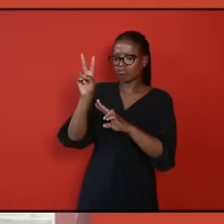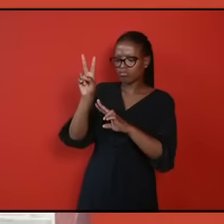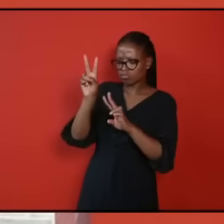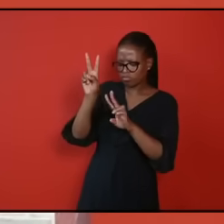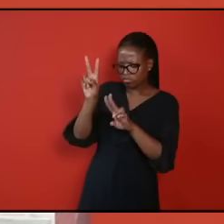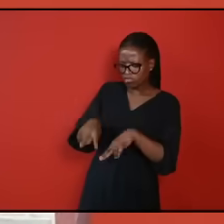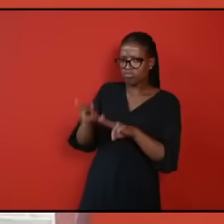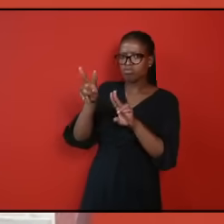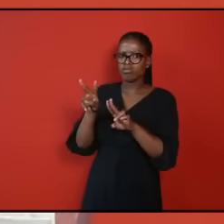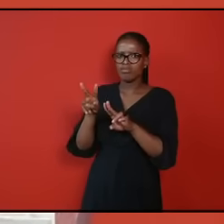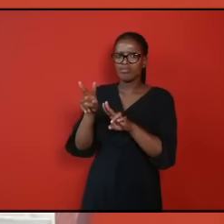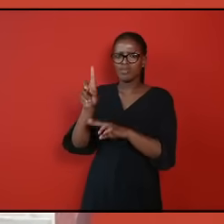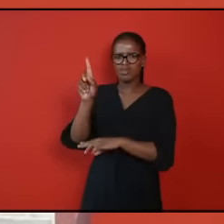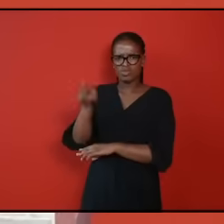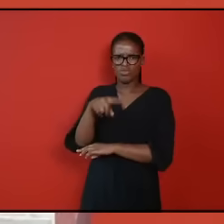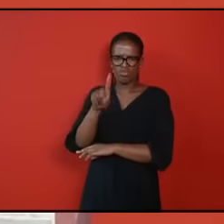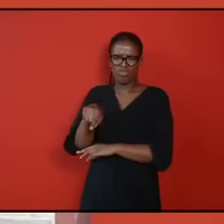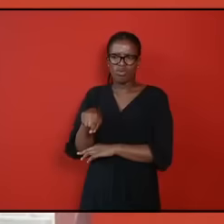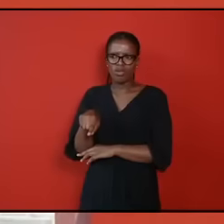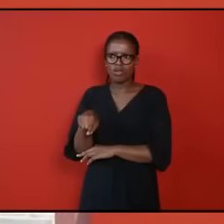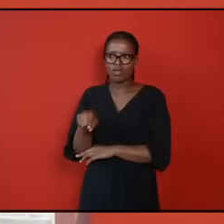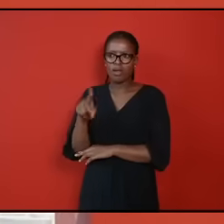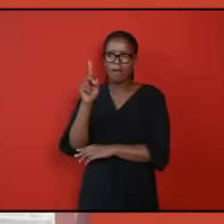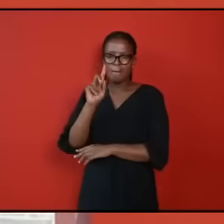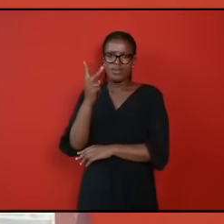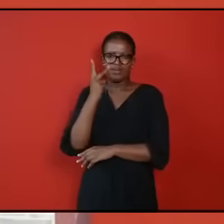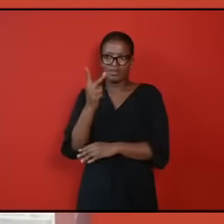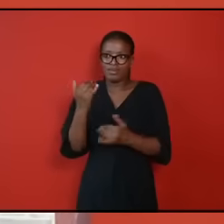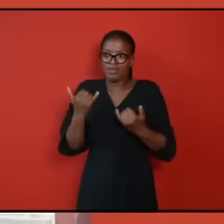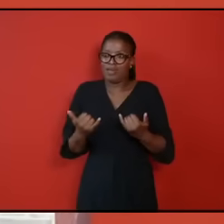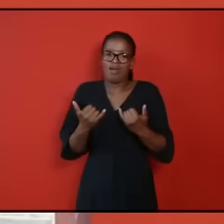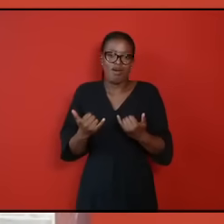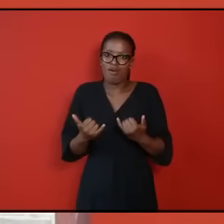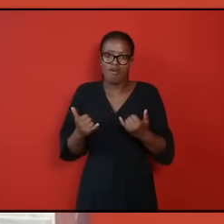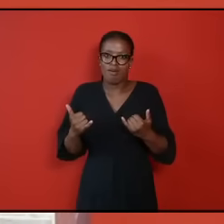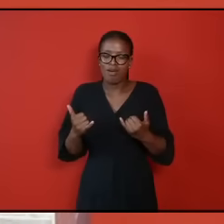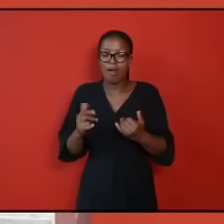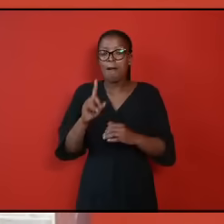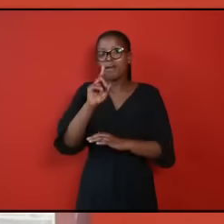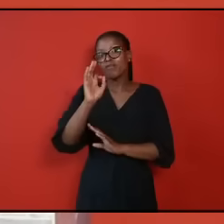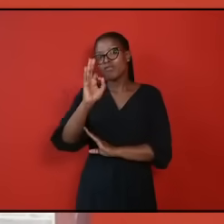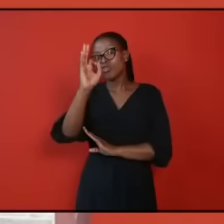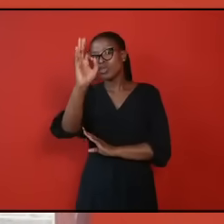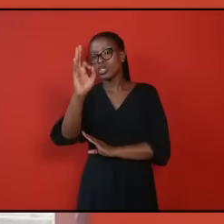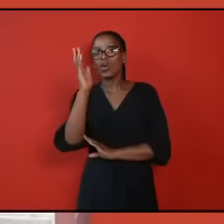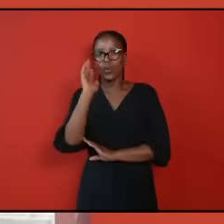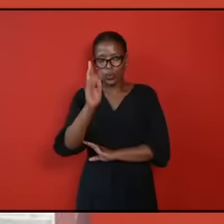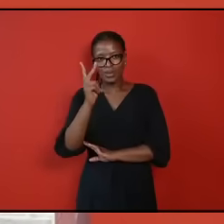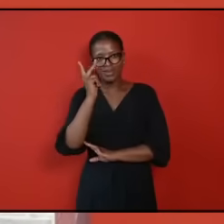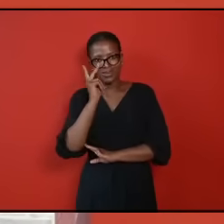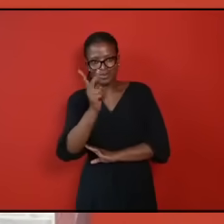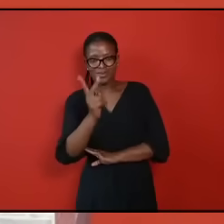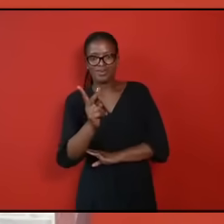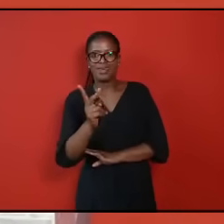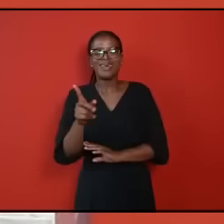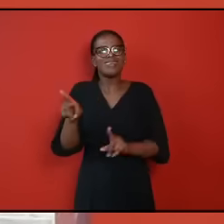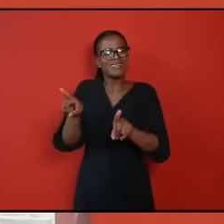It's wrong. But they will not see it now. They will see it in the future. And this goes to what you are asking